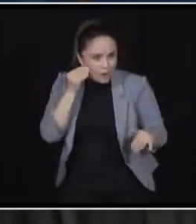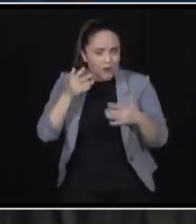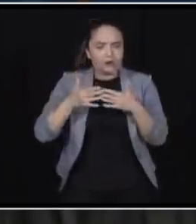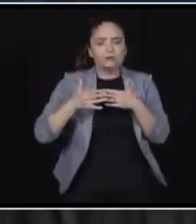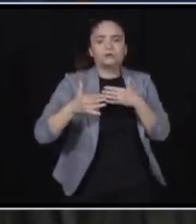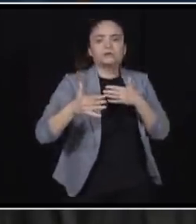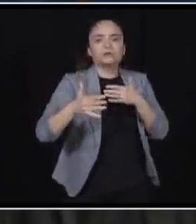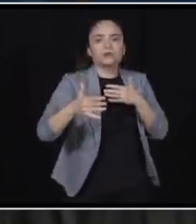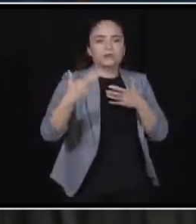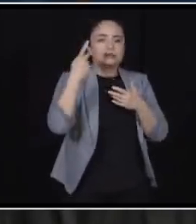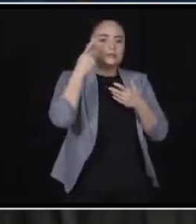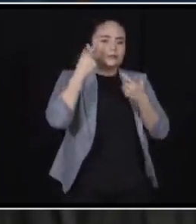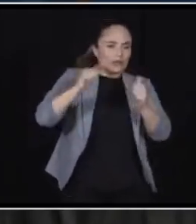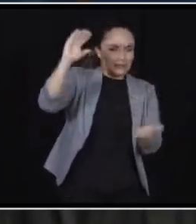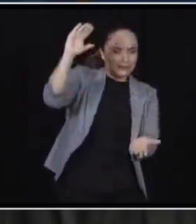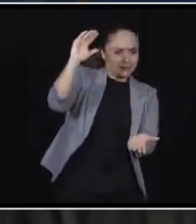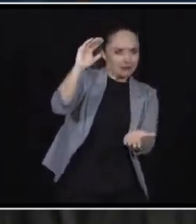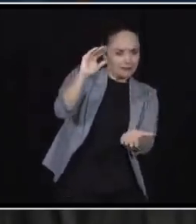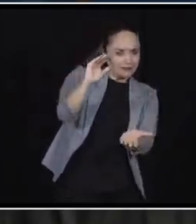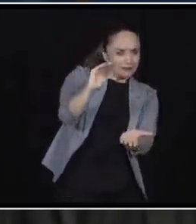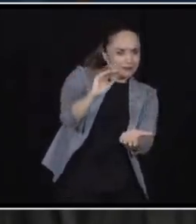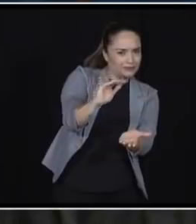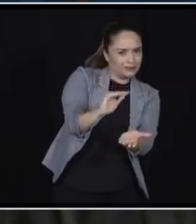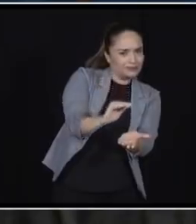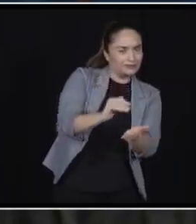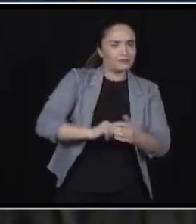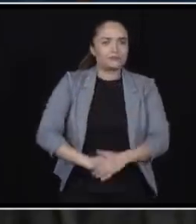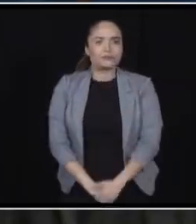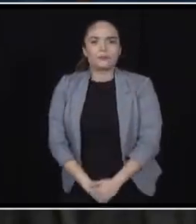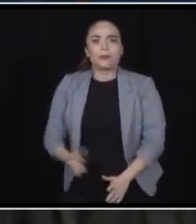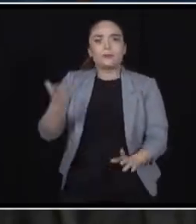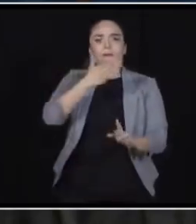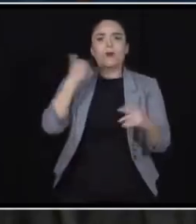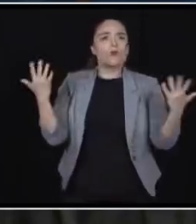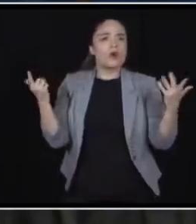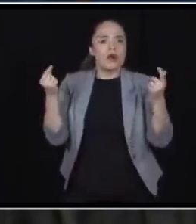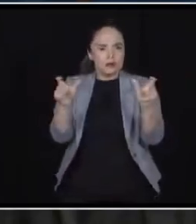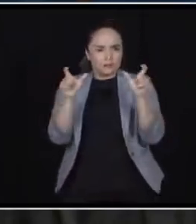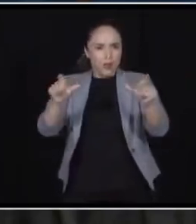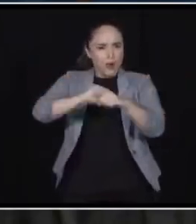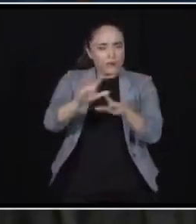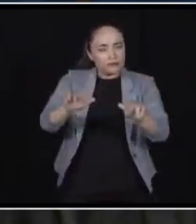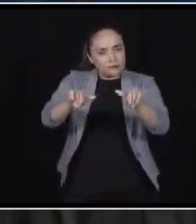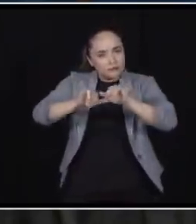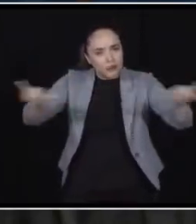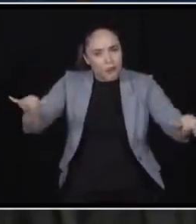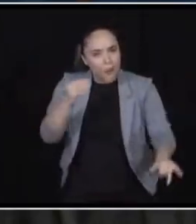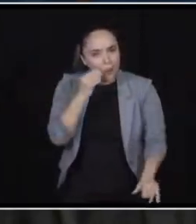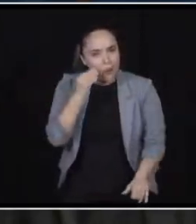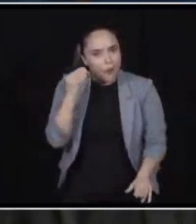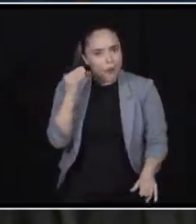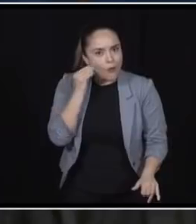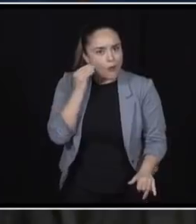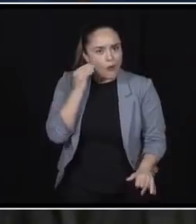need. And our best defense right now is staying home, limiting mobility, staying the course when